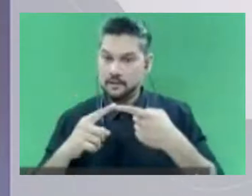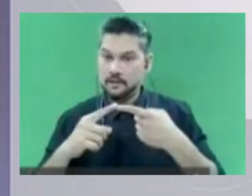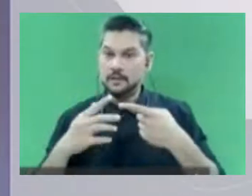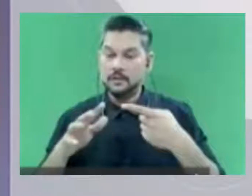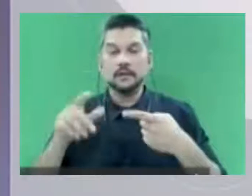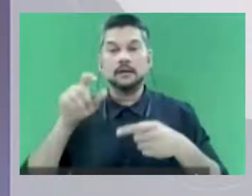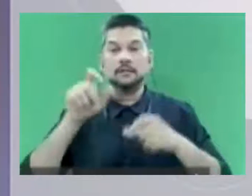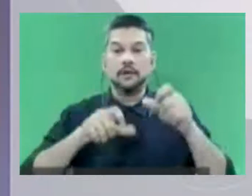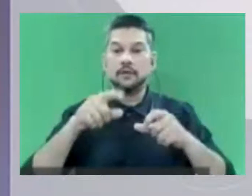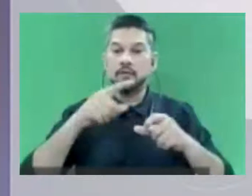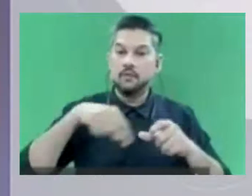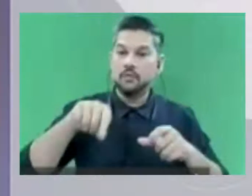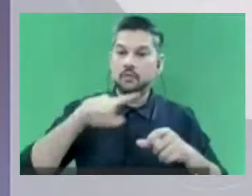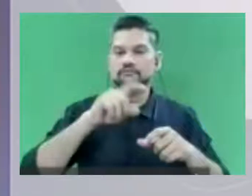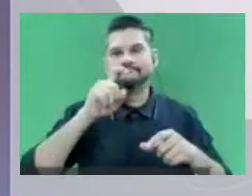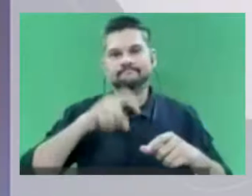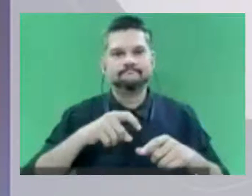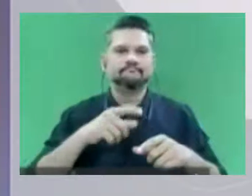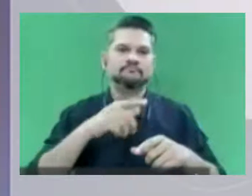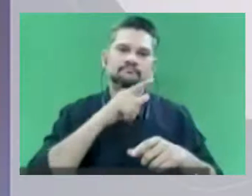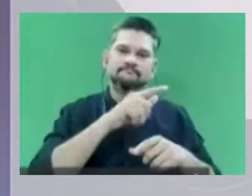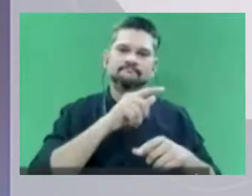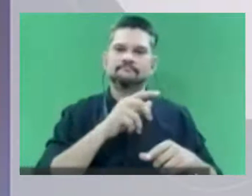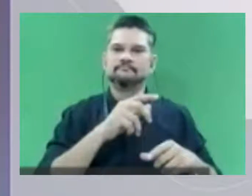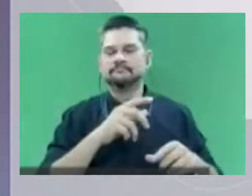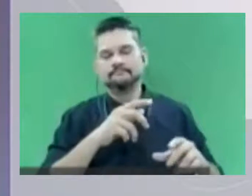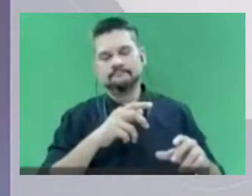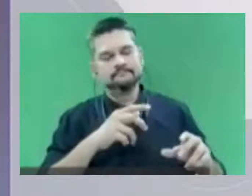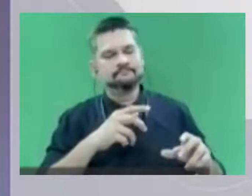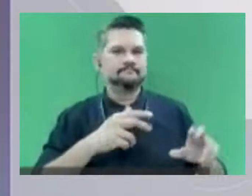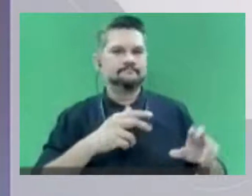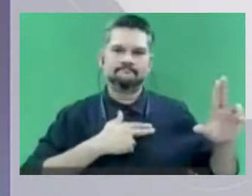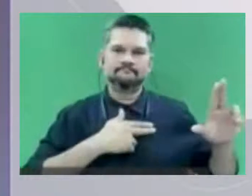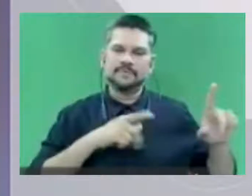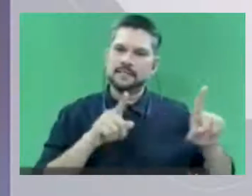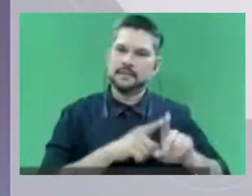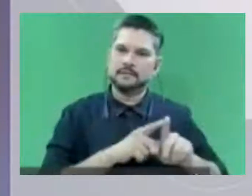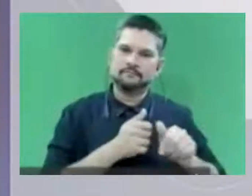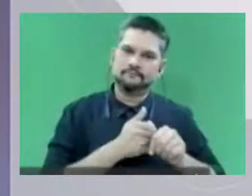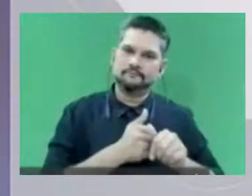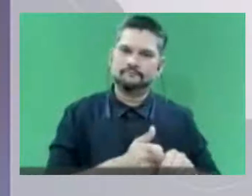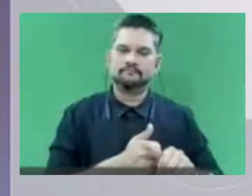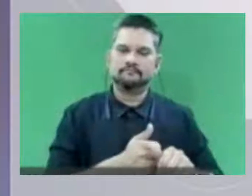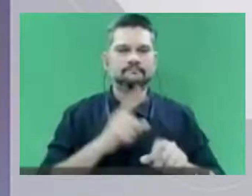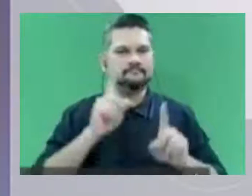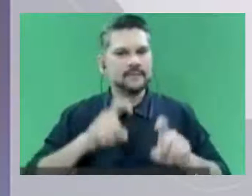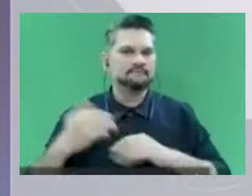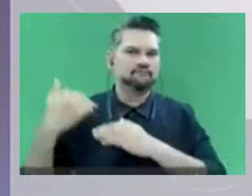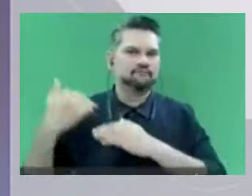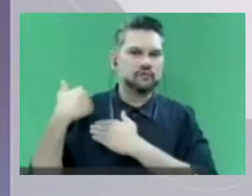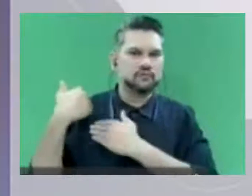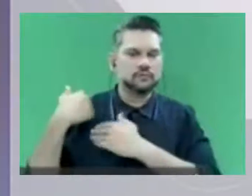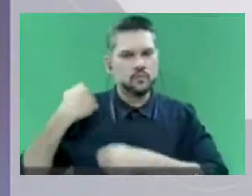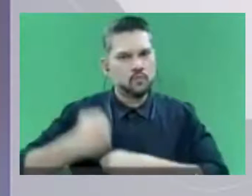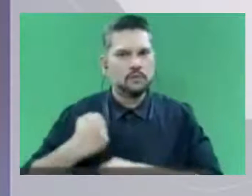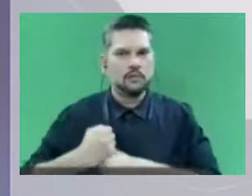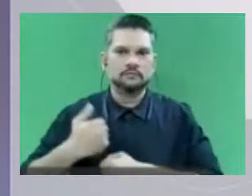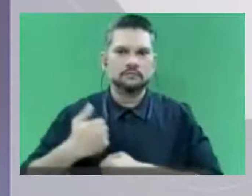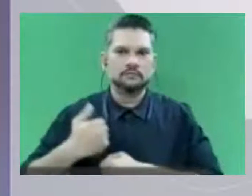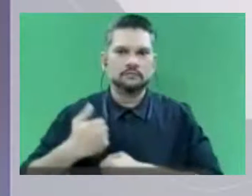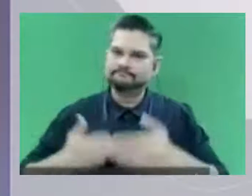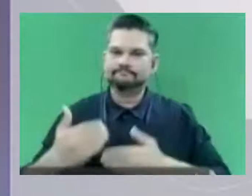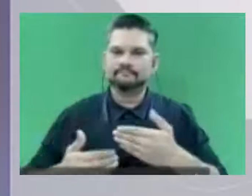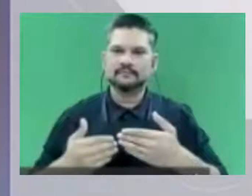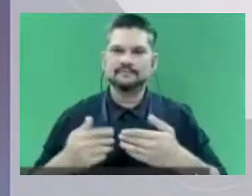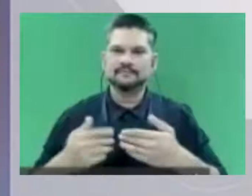them. That is their commitment. They need to be responsible. They need to take the responsibility. But unfortunately, country